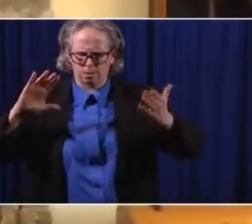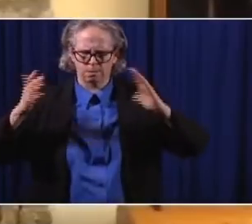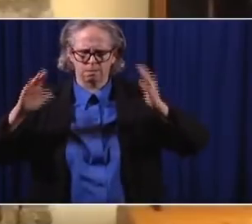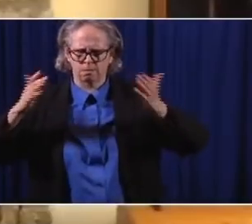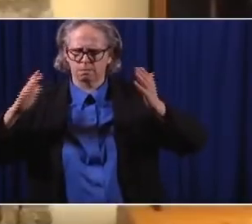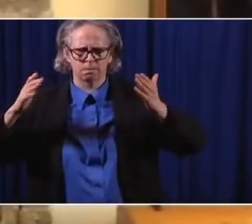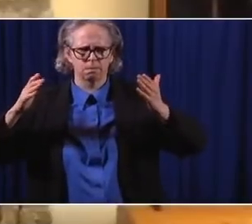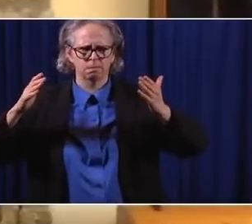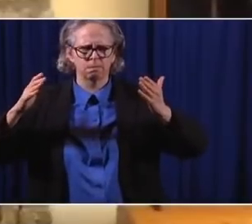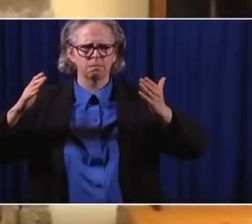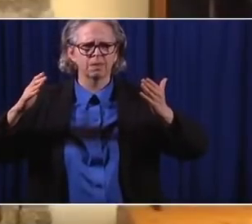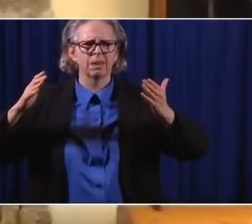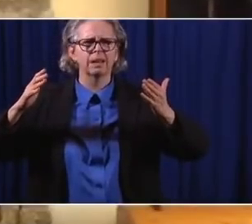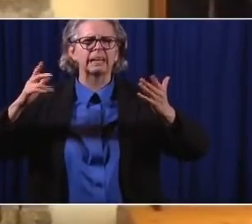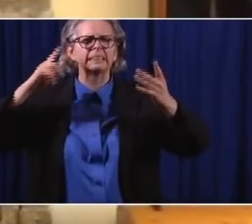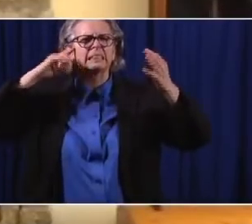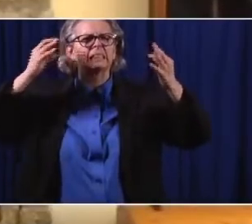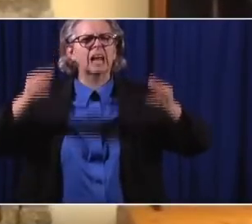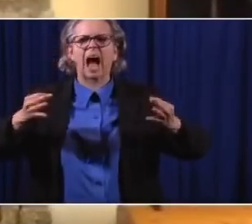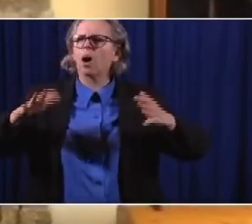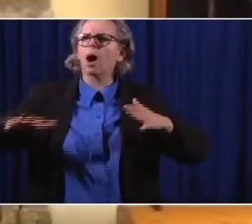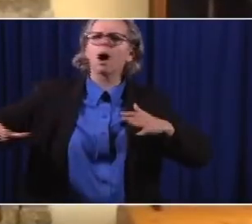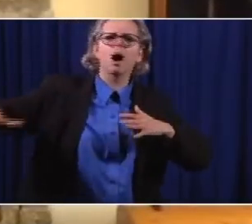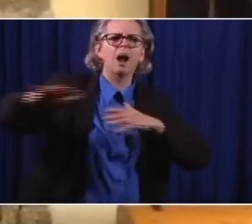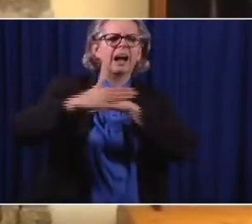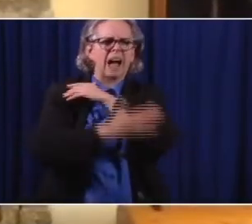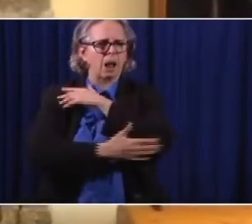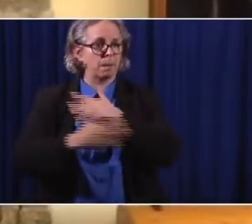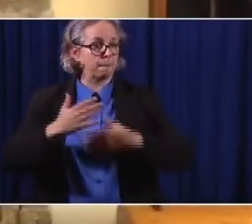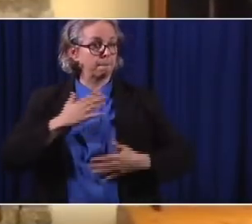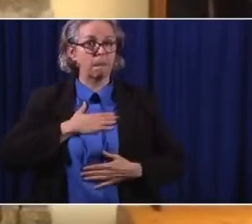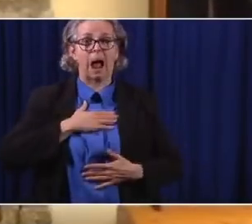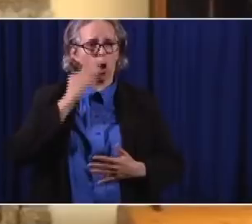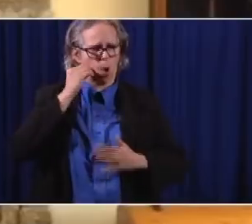county. Greene County, where we are right now, went red.